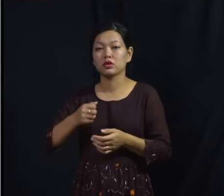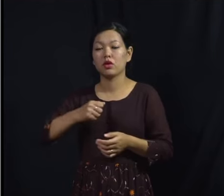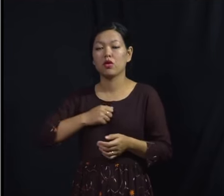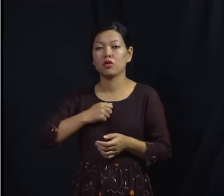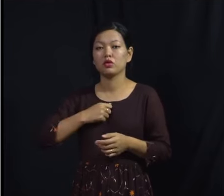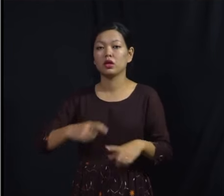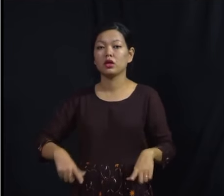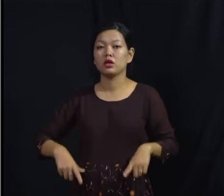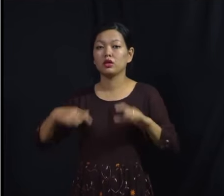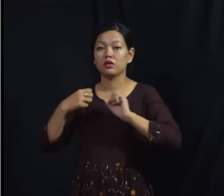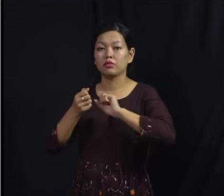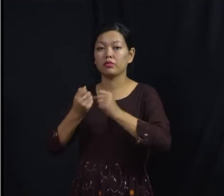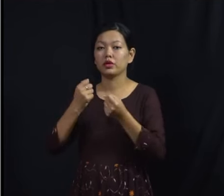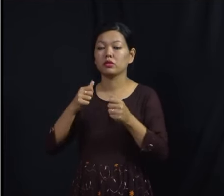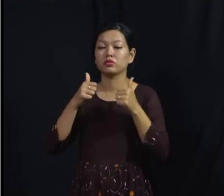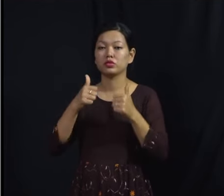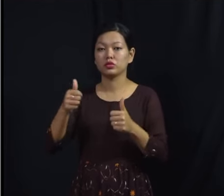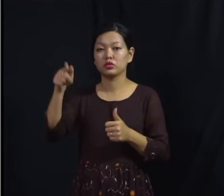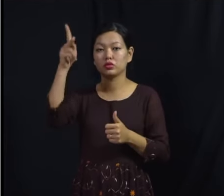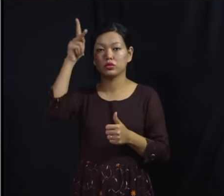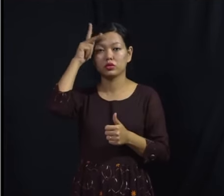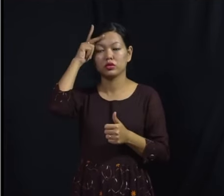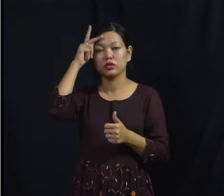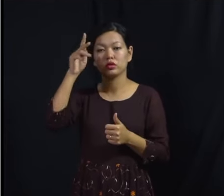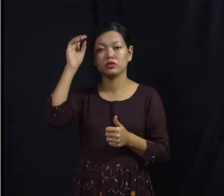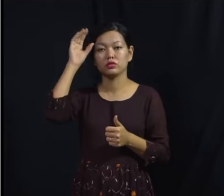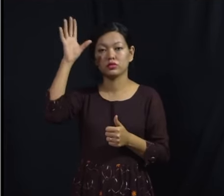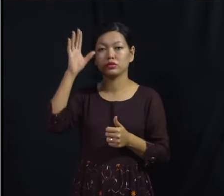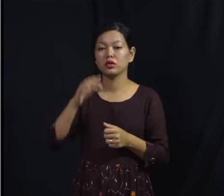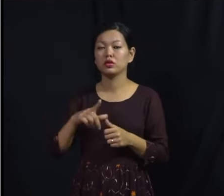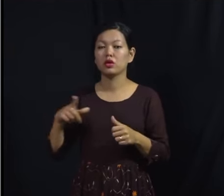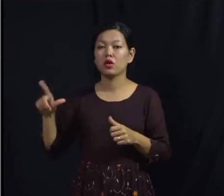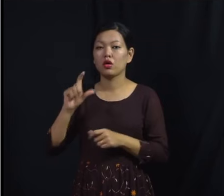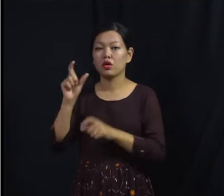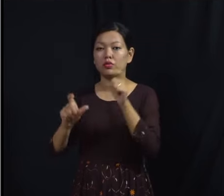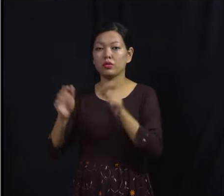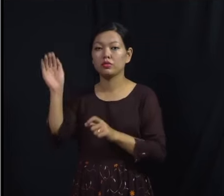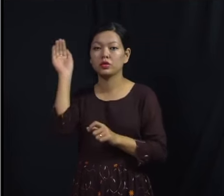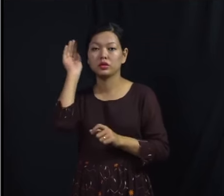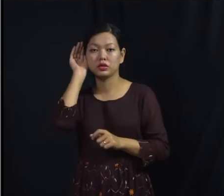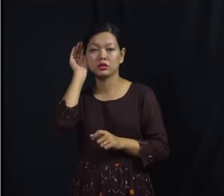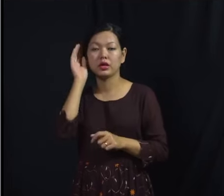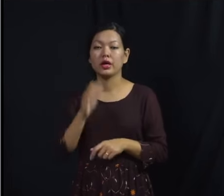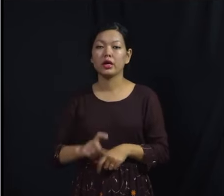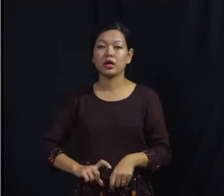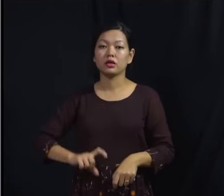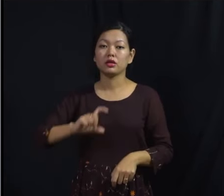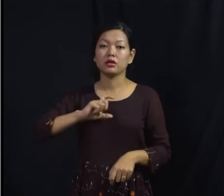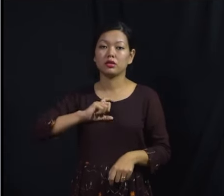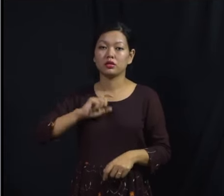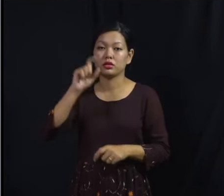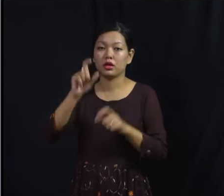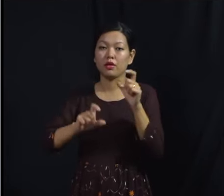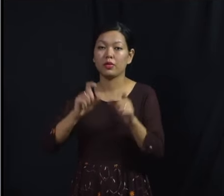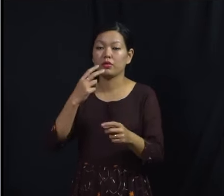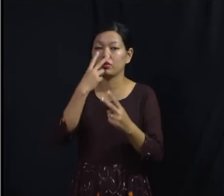girl child. All these kind of things she was able to overcome. And that was her shine. That is courage, and to